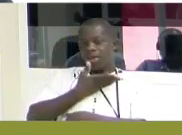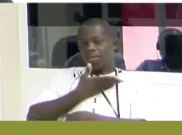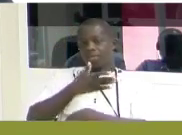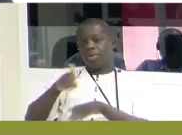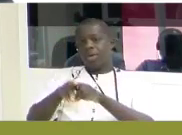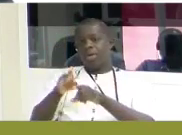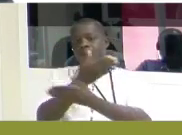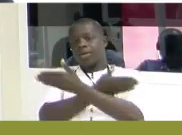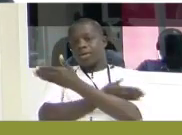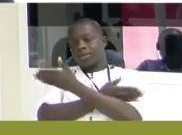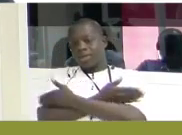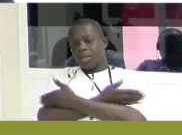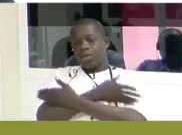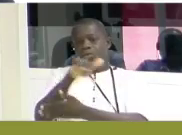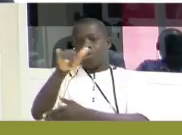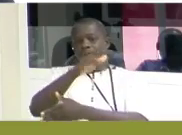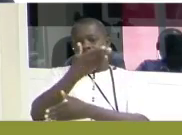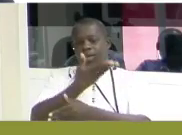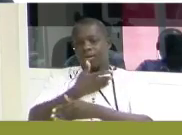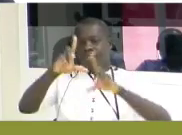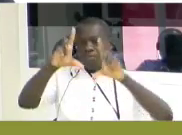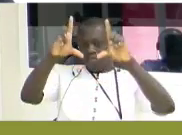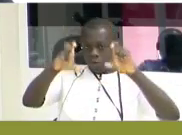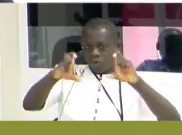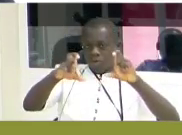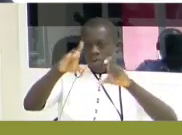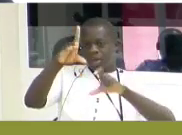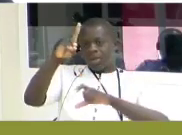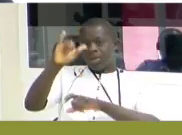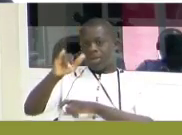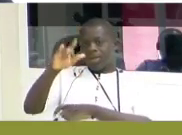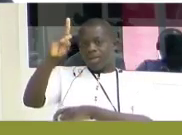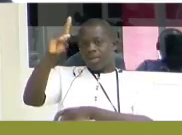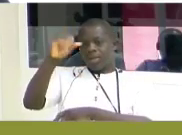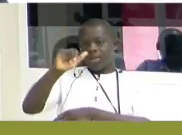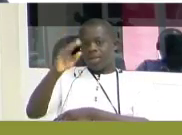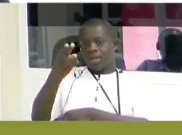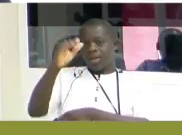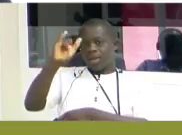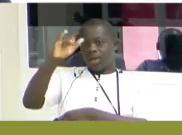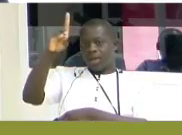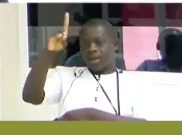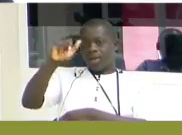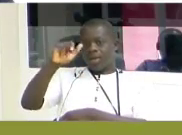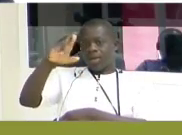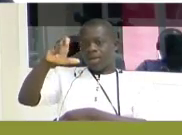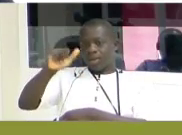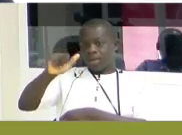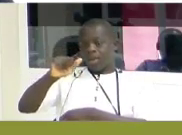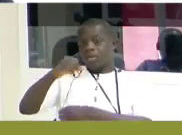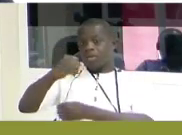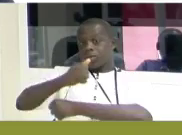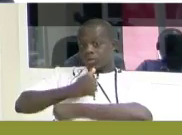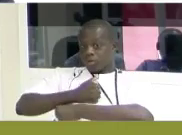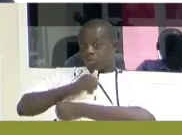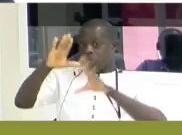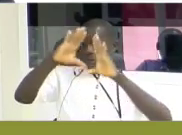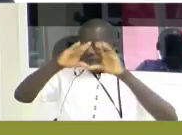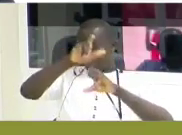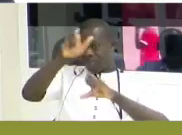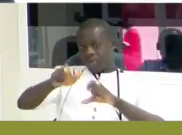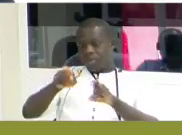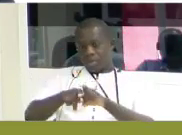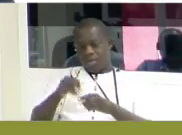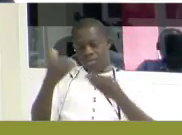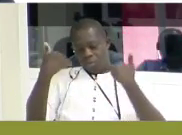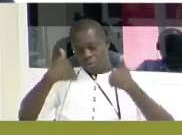picture. And some of this T-shirt was worn by some security officers, but my colleagues are not aware of this. So when